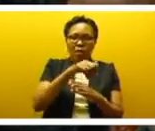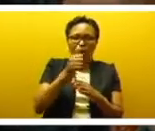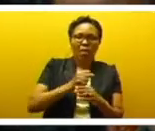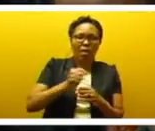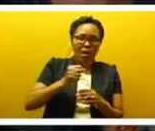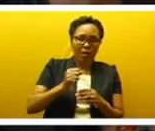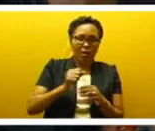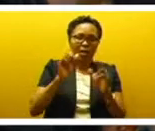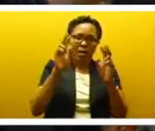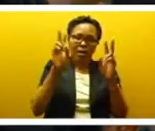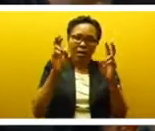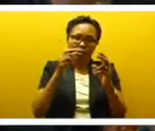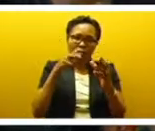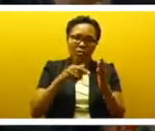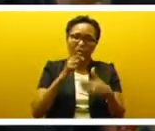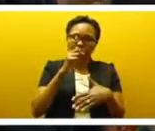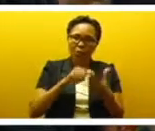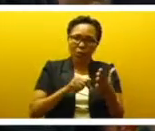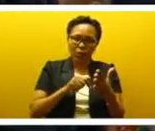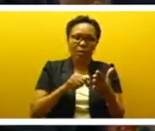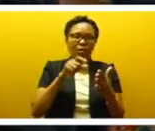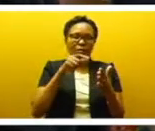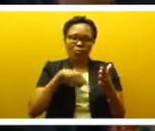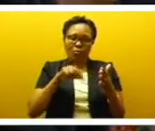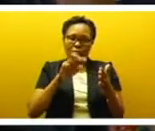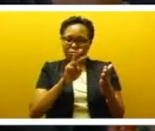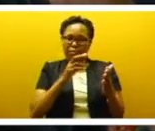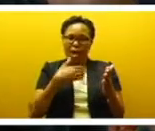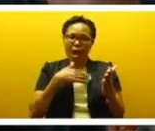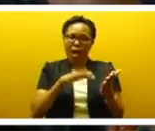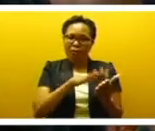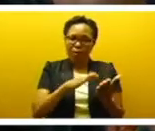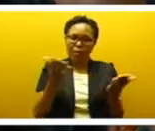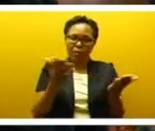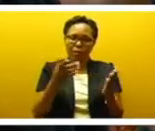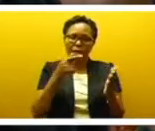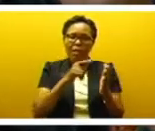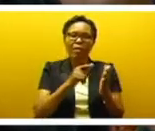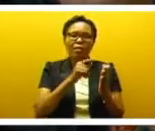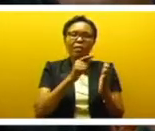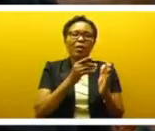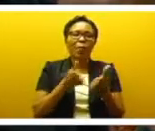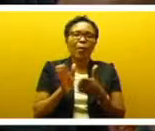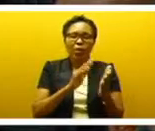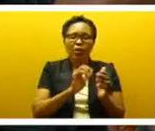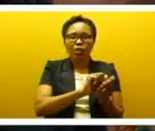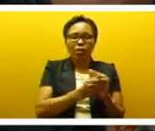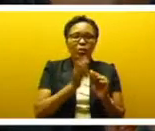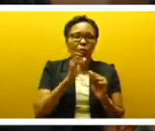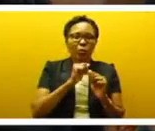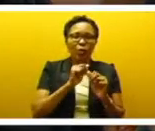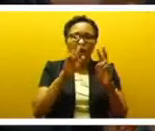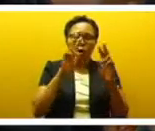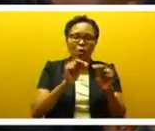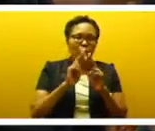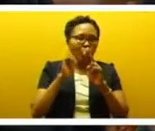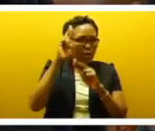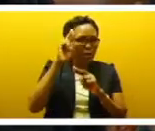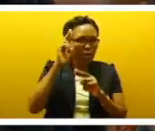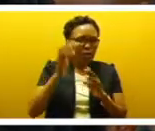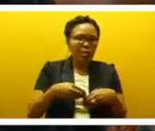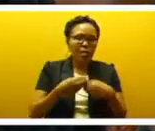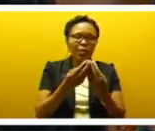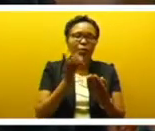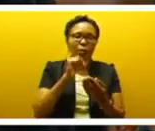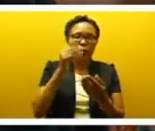here is that there appears to be a place at which that format was changed. No reason has been given why that